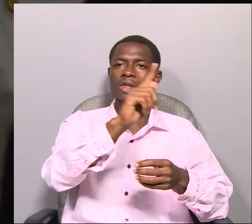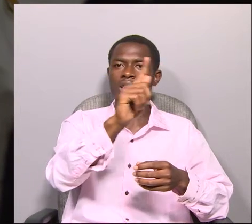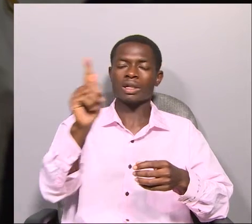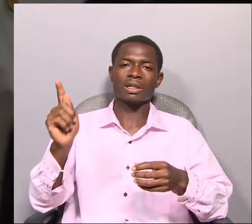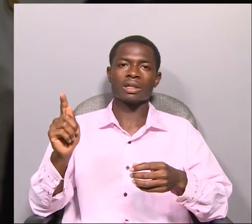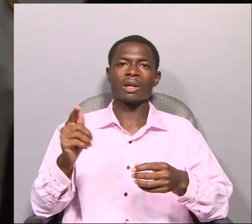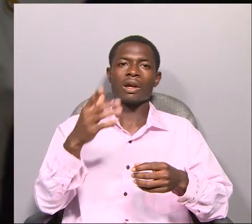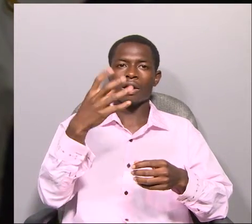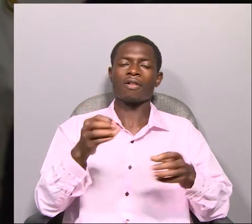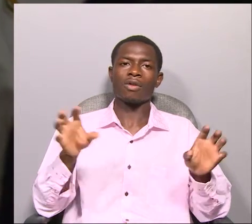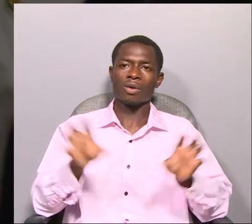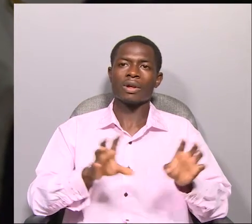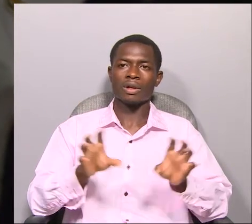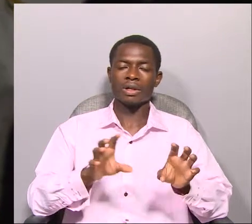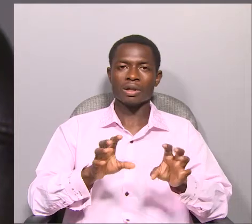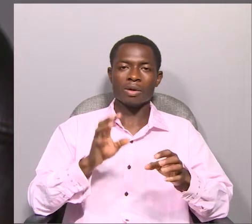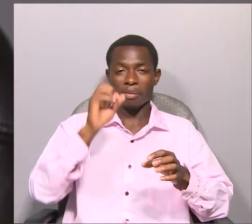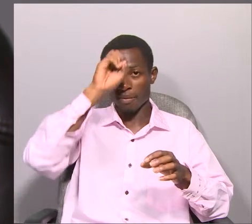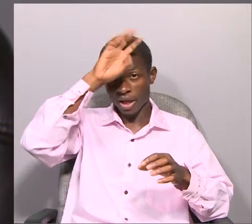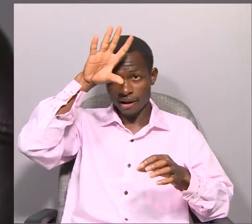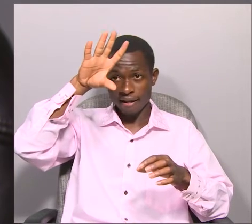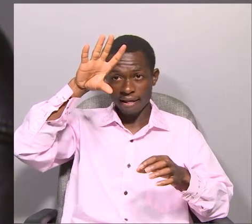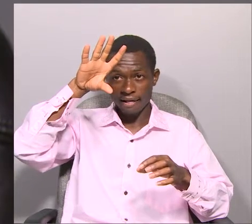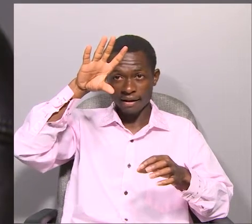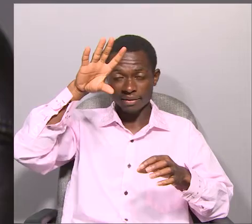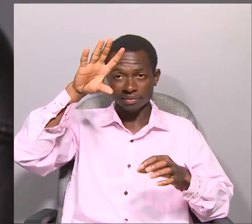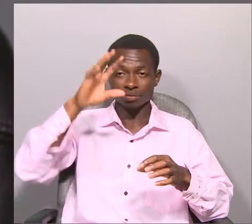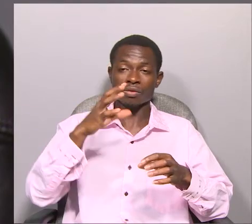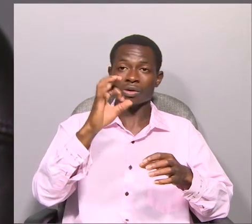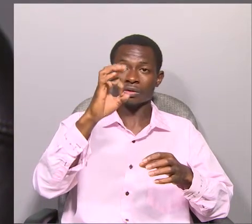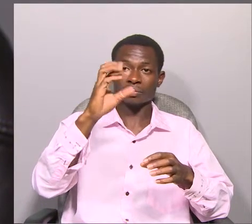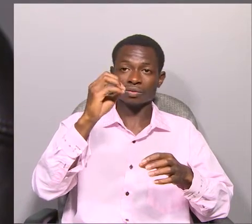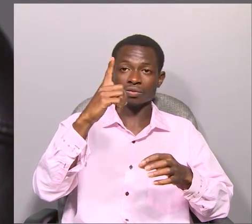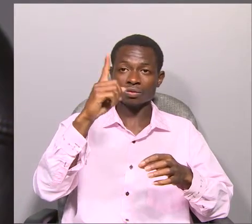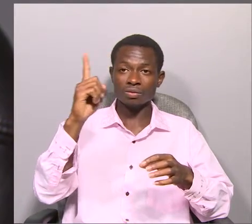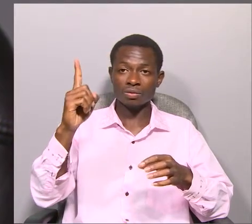external or foreign investors who have come, joined with our people, and